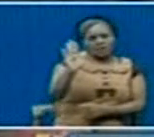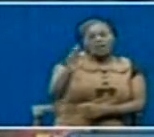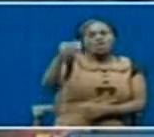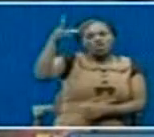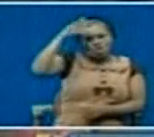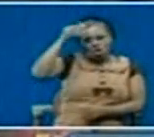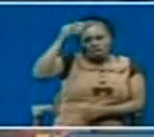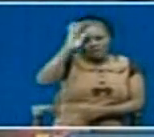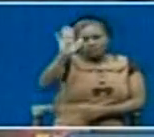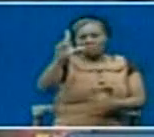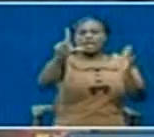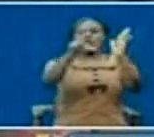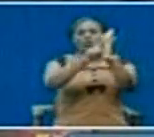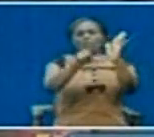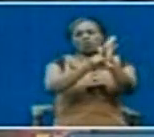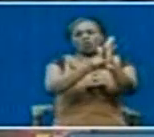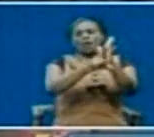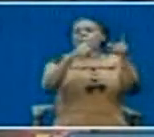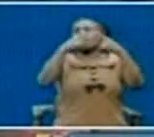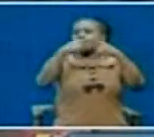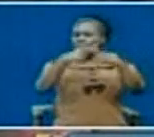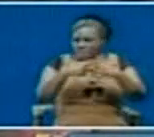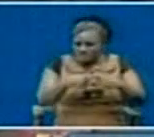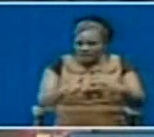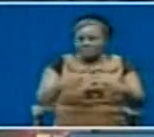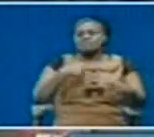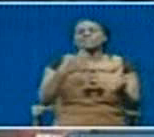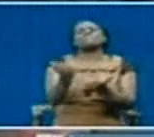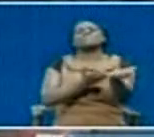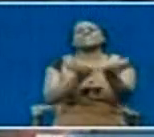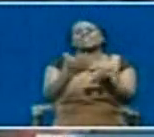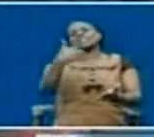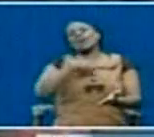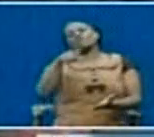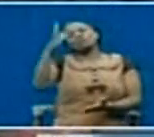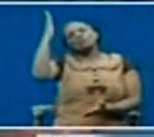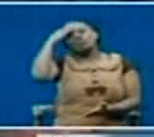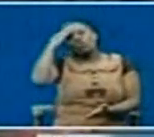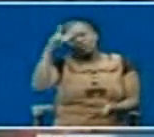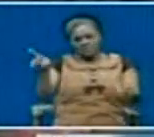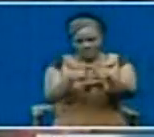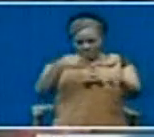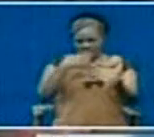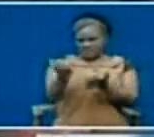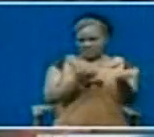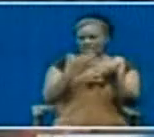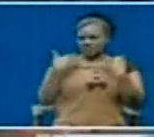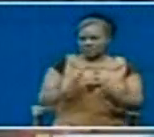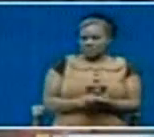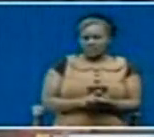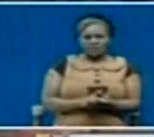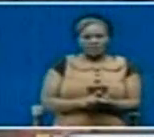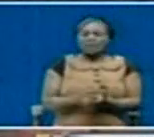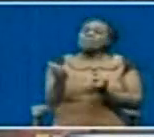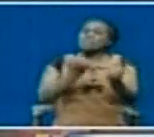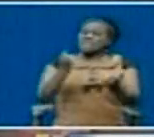knowledge on law. But you know I'm a businessman. So am I. Well, I don't know what